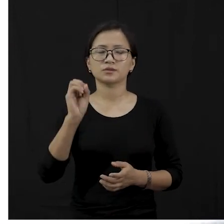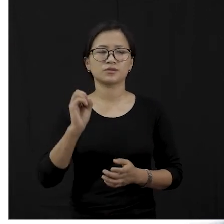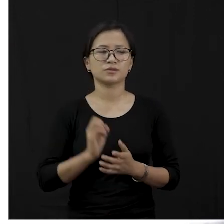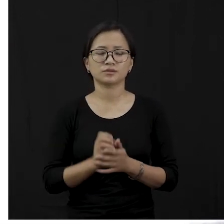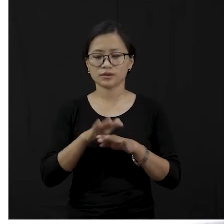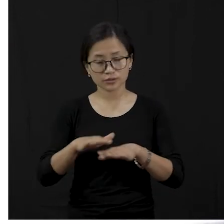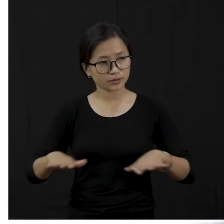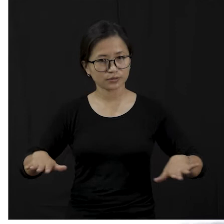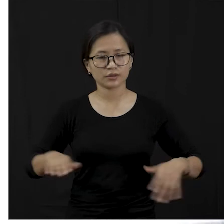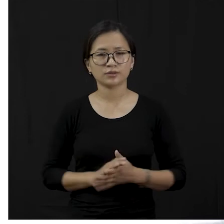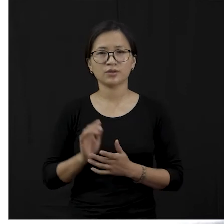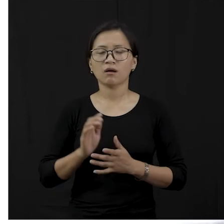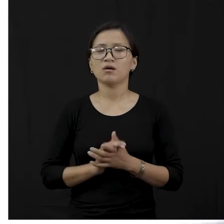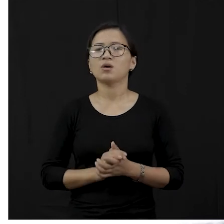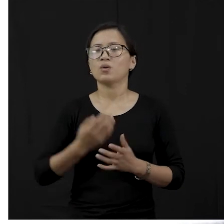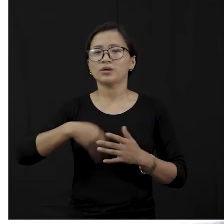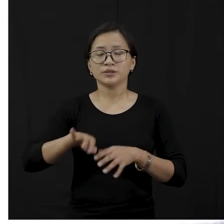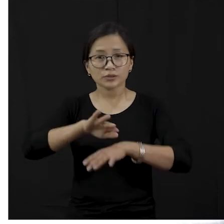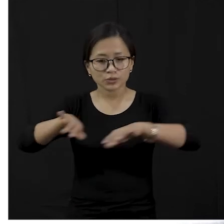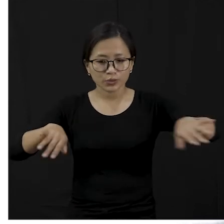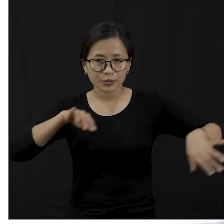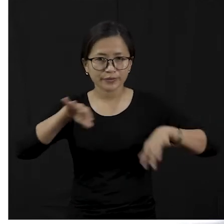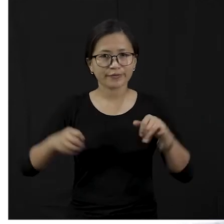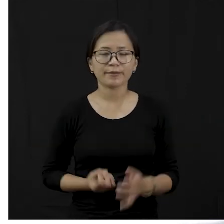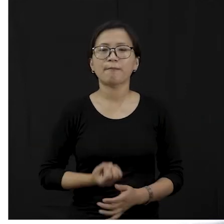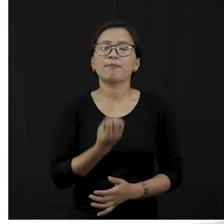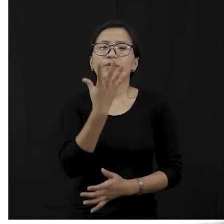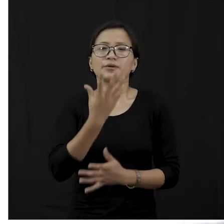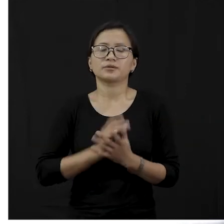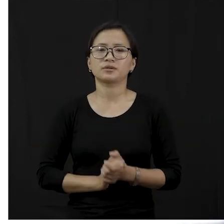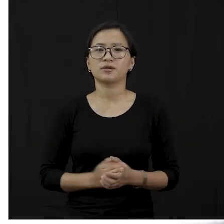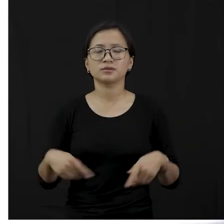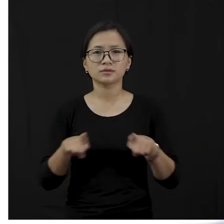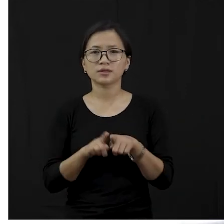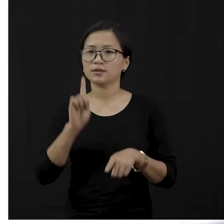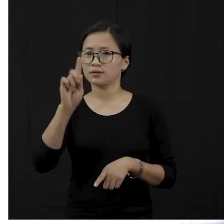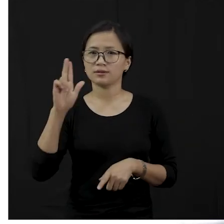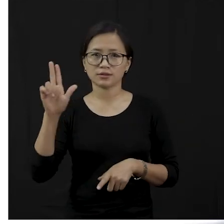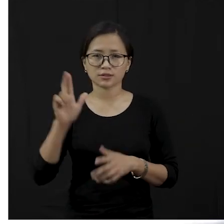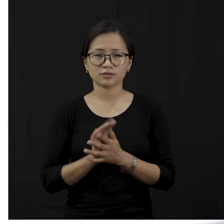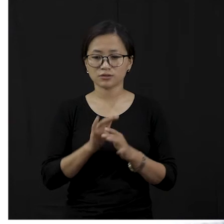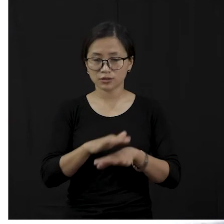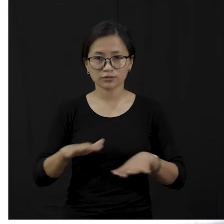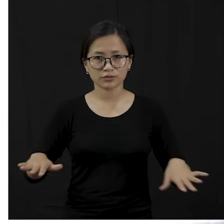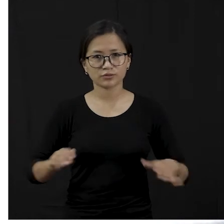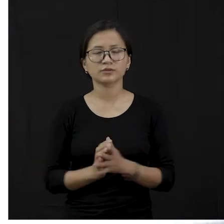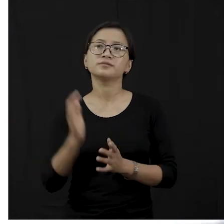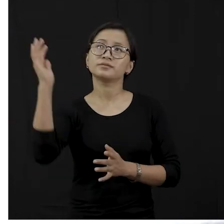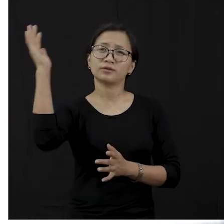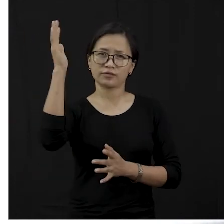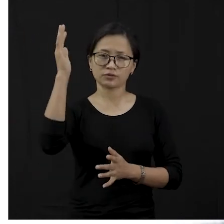26 children went to swimming in the morning and 18 children in the